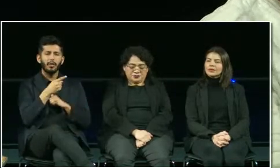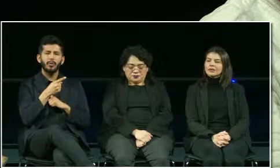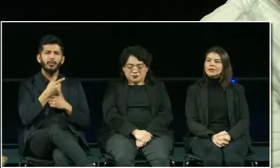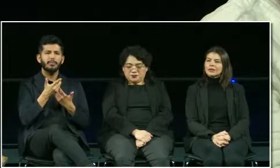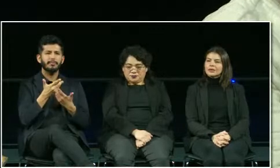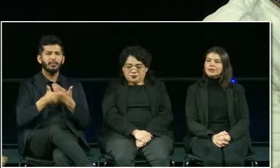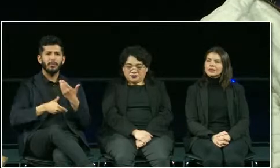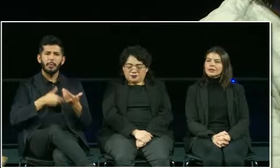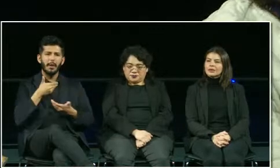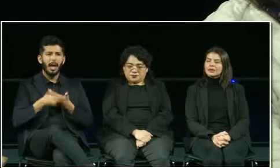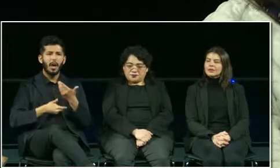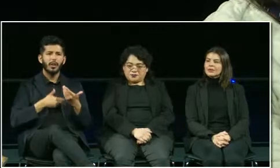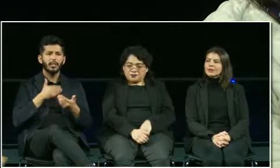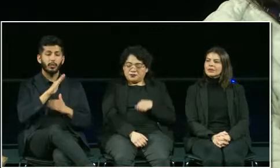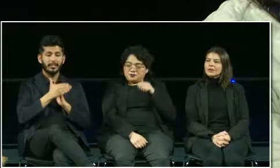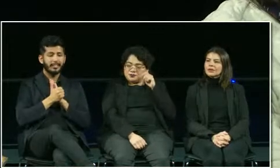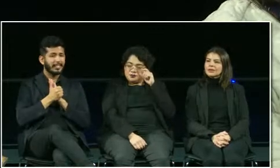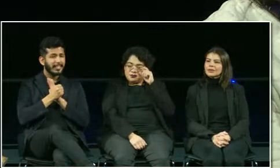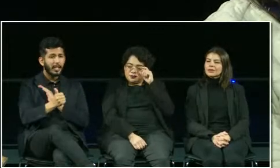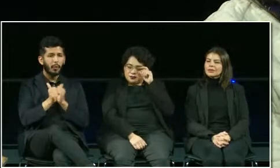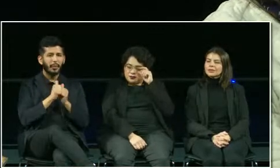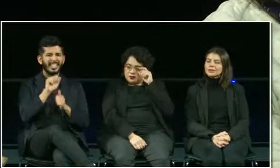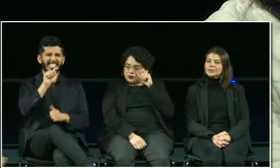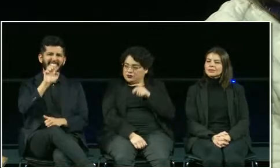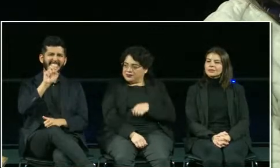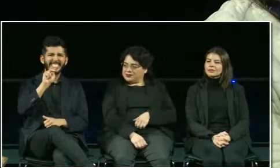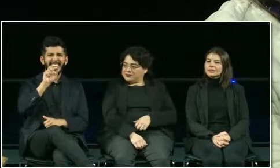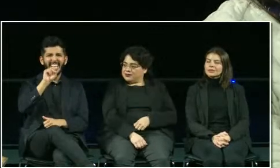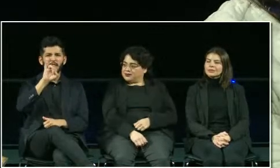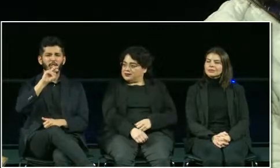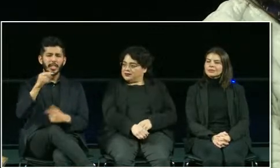your skill with tension is